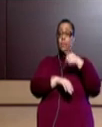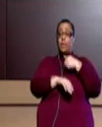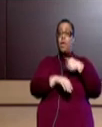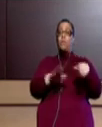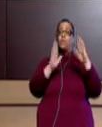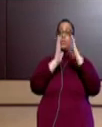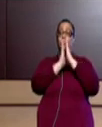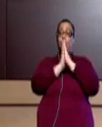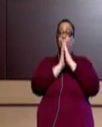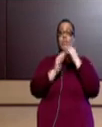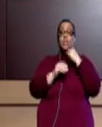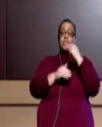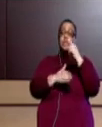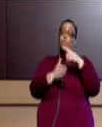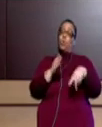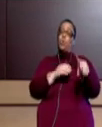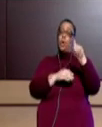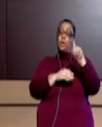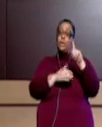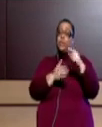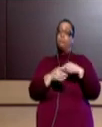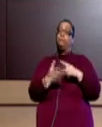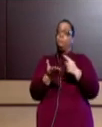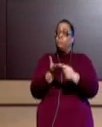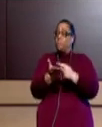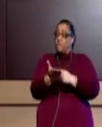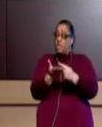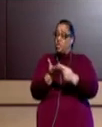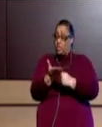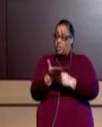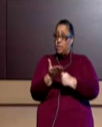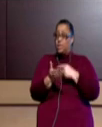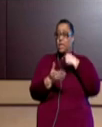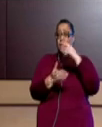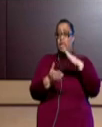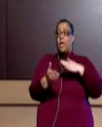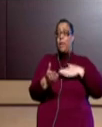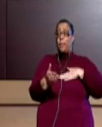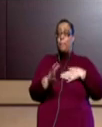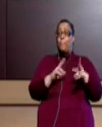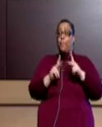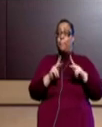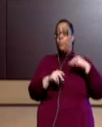what do we need to address? And he says to me, my people are losing it